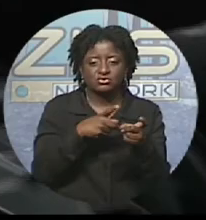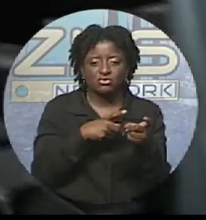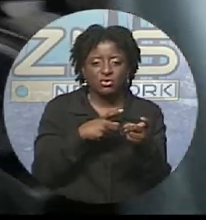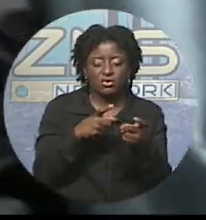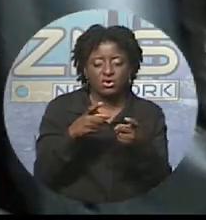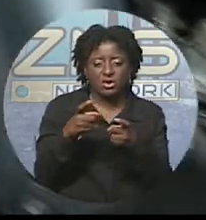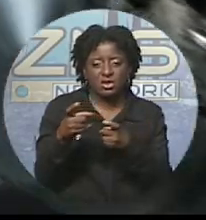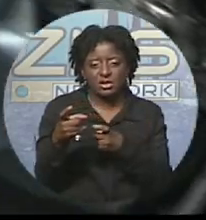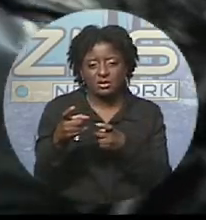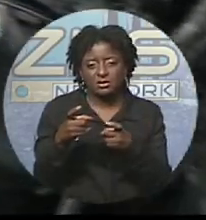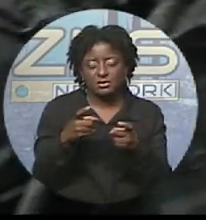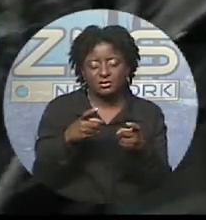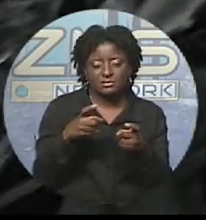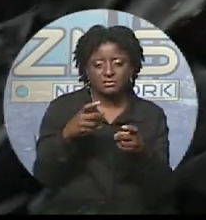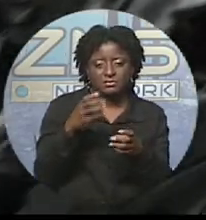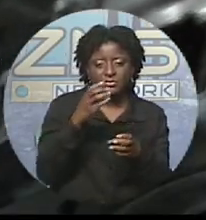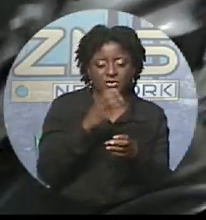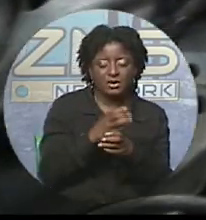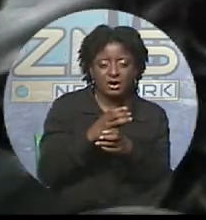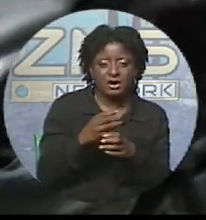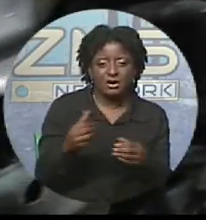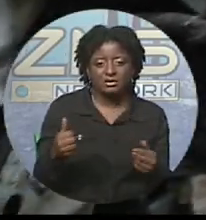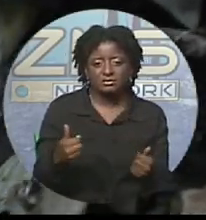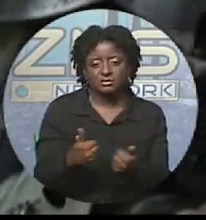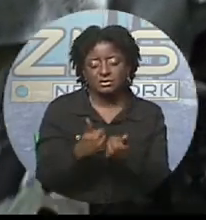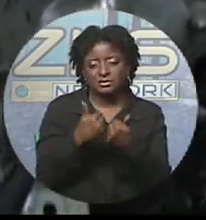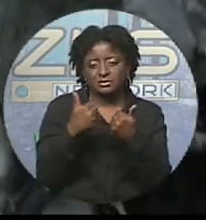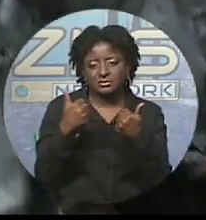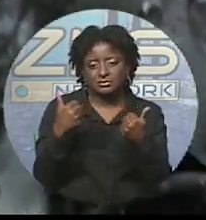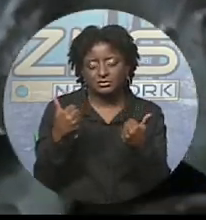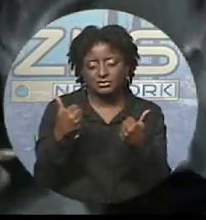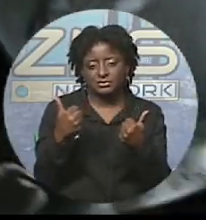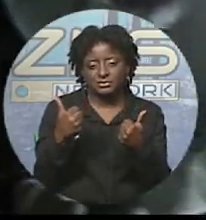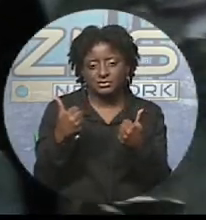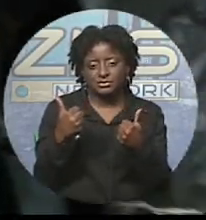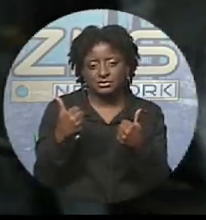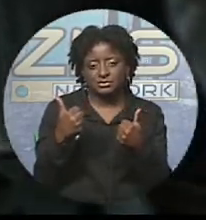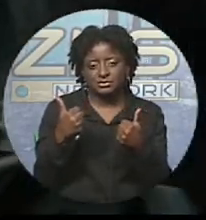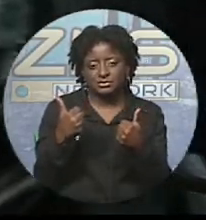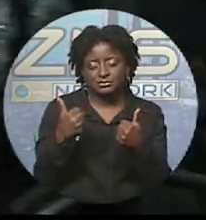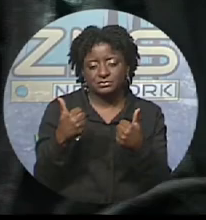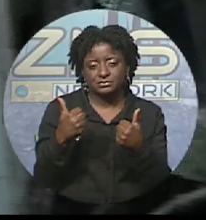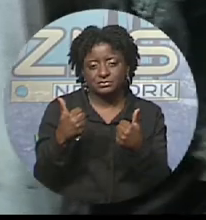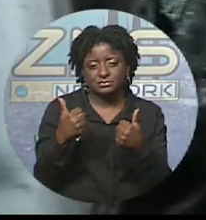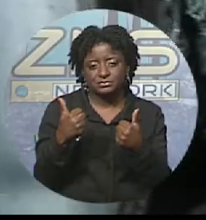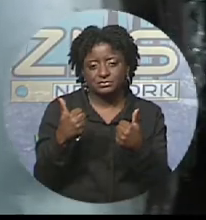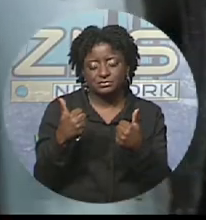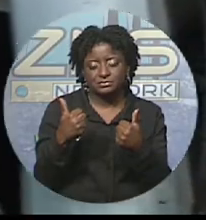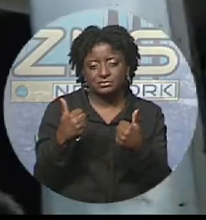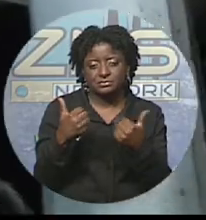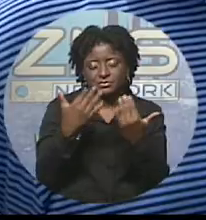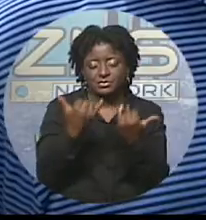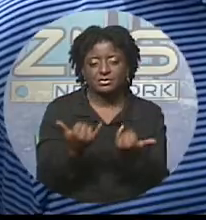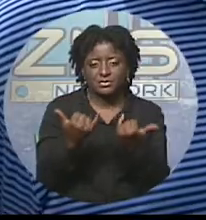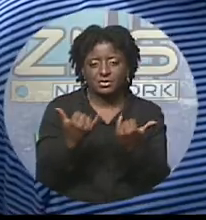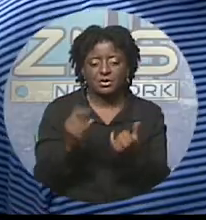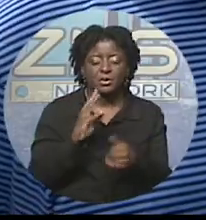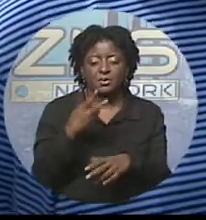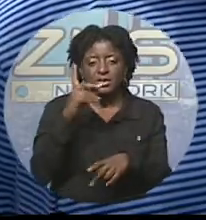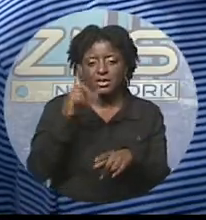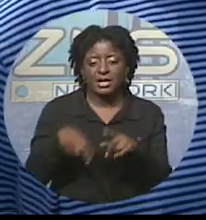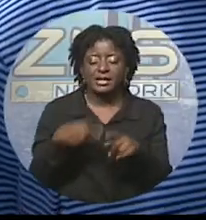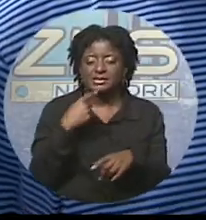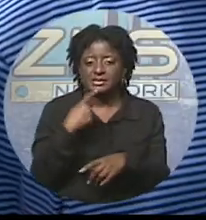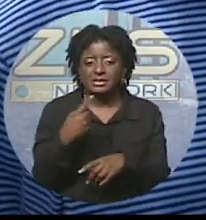and the vehicle would have crashed, thereby causing the accident. At this time, we can't say what is